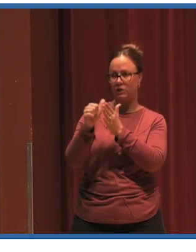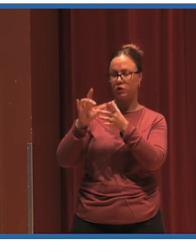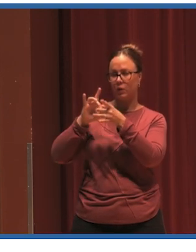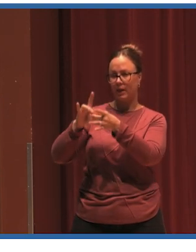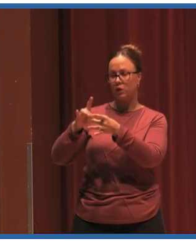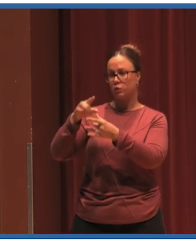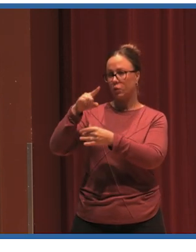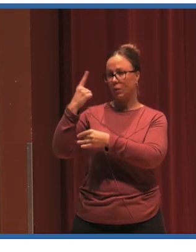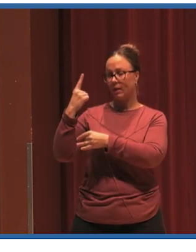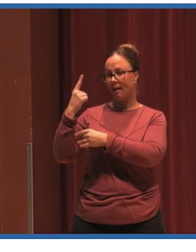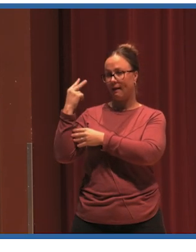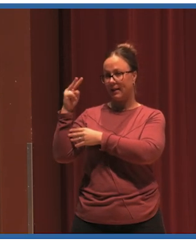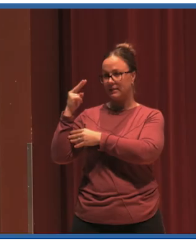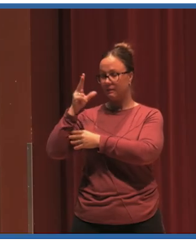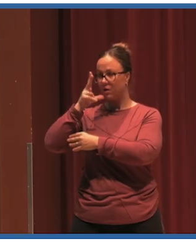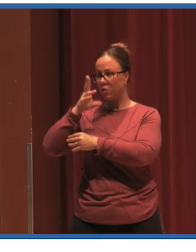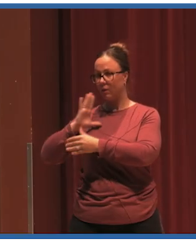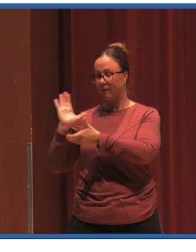women compared to